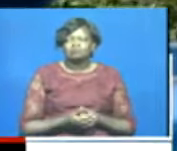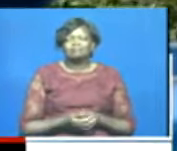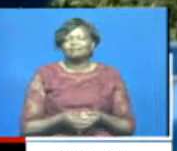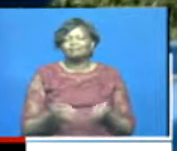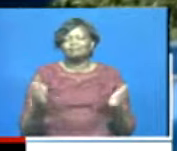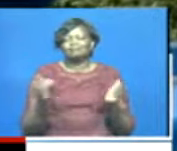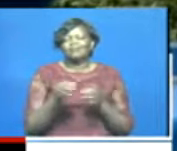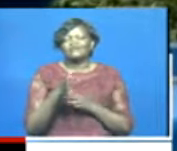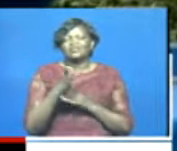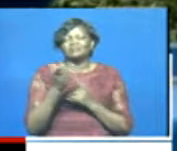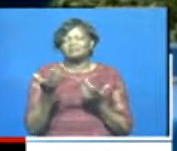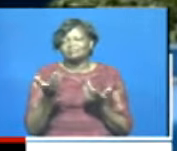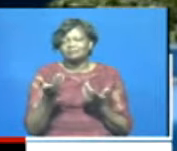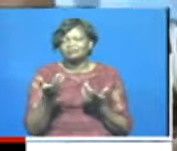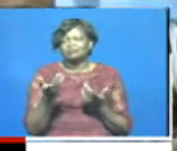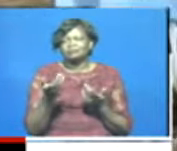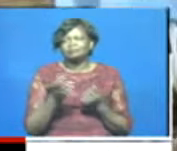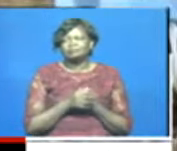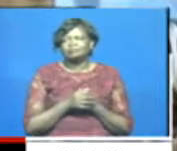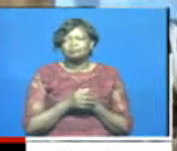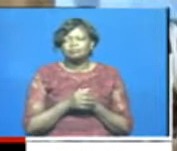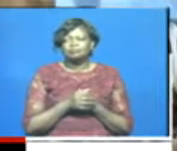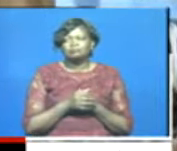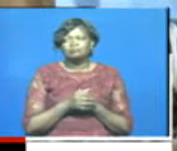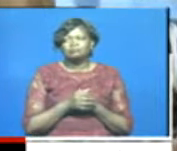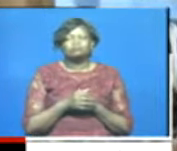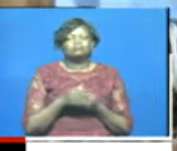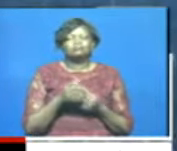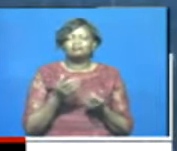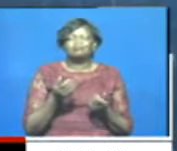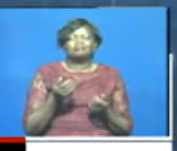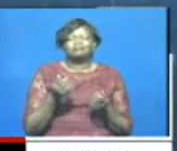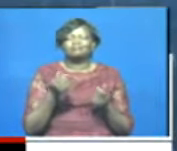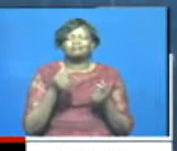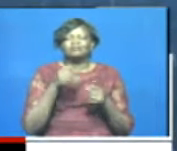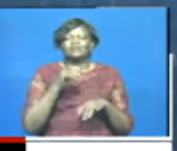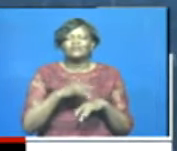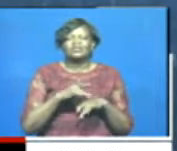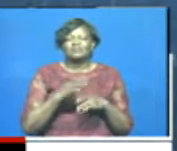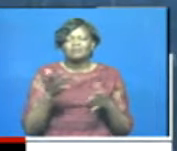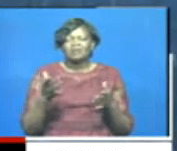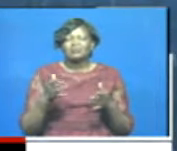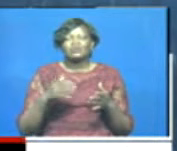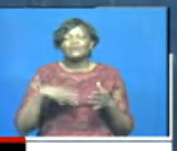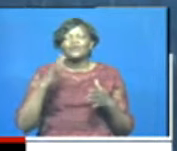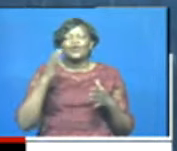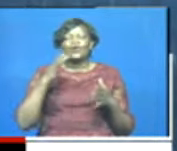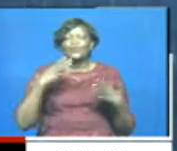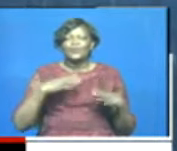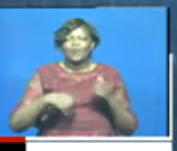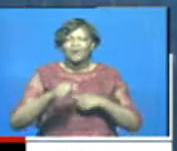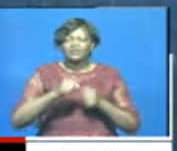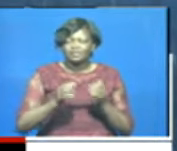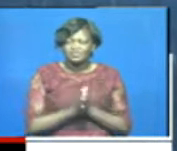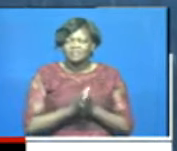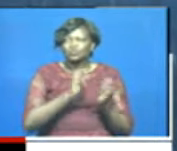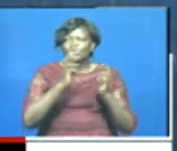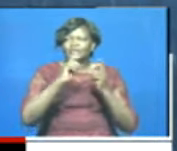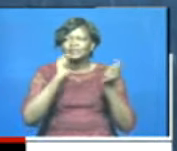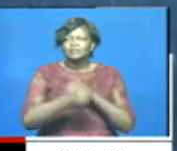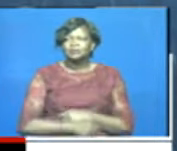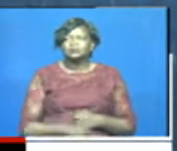is exacerbated by heightened human activities and climate change. And of course, with an increase in temperature, it will affect the